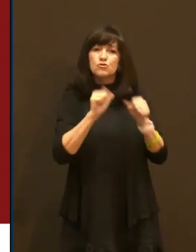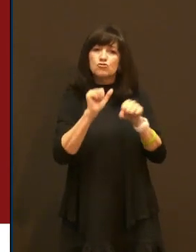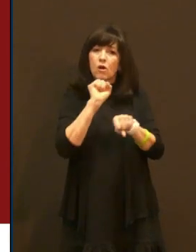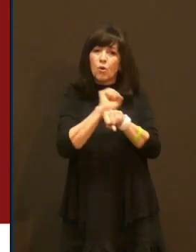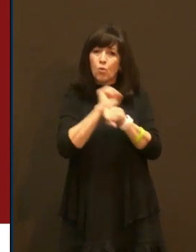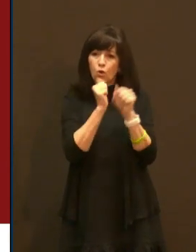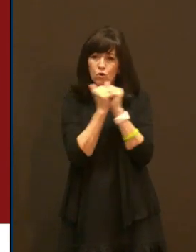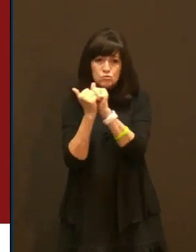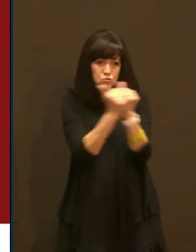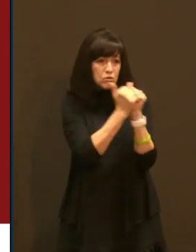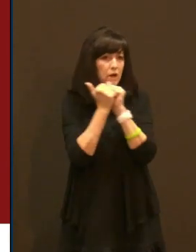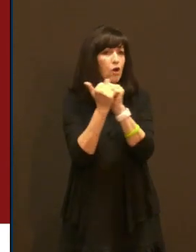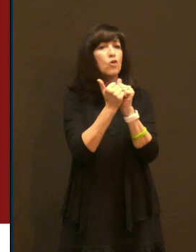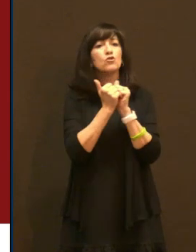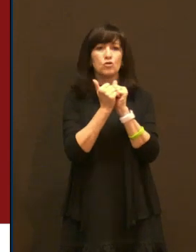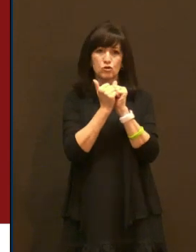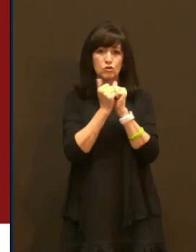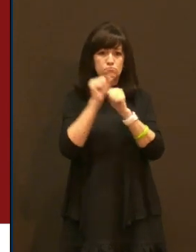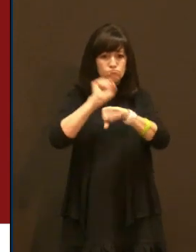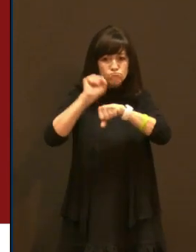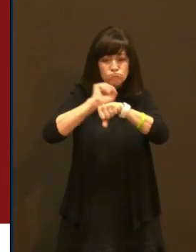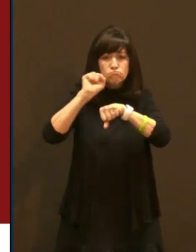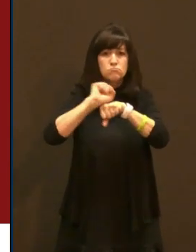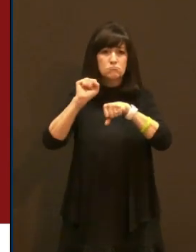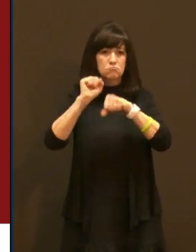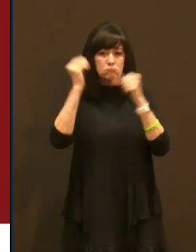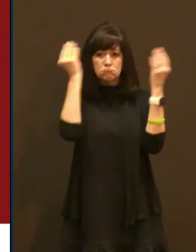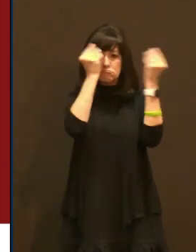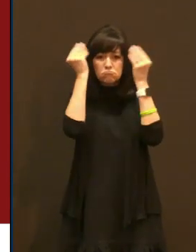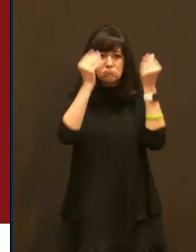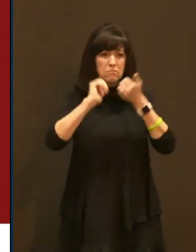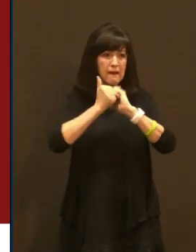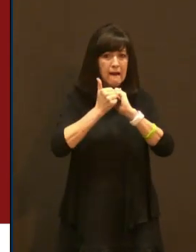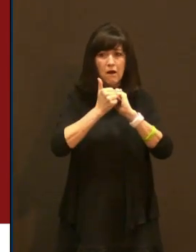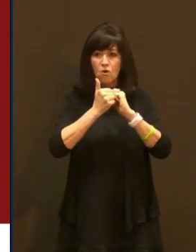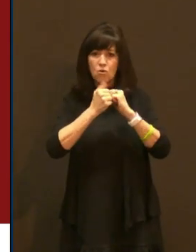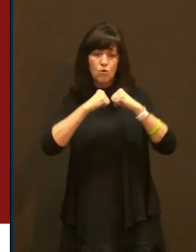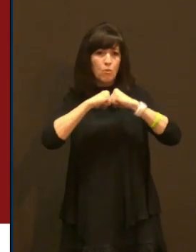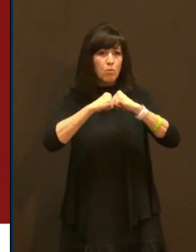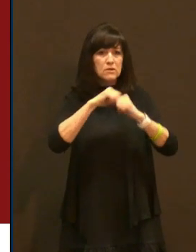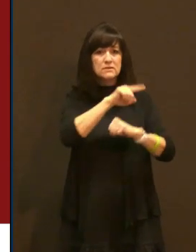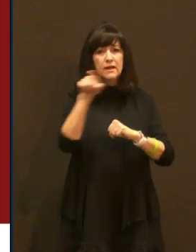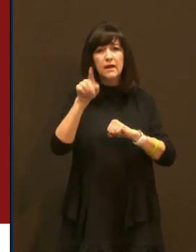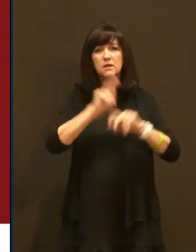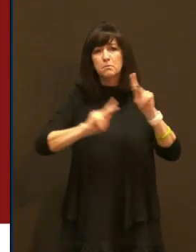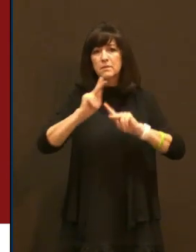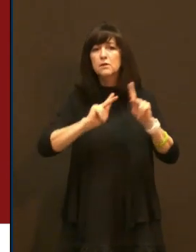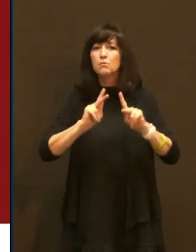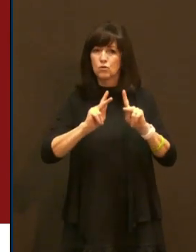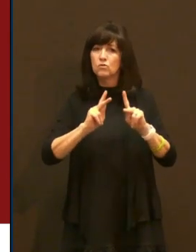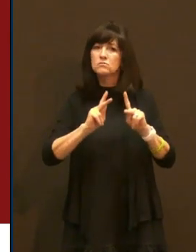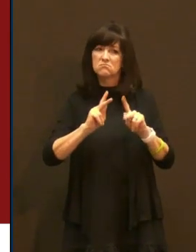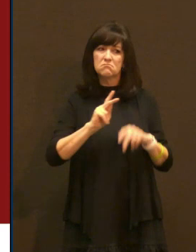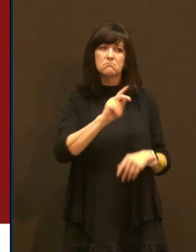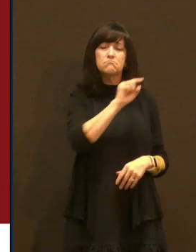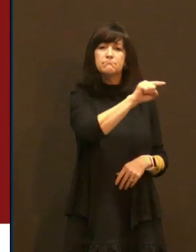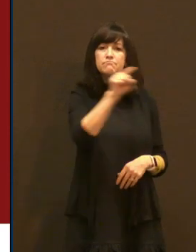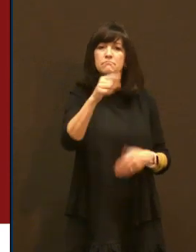providers, community healthcare providers like Lored, Westside Health, and all the folks that pitched